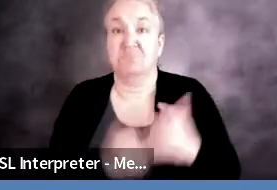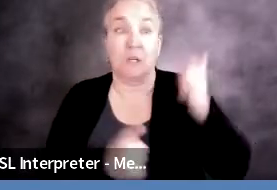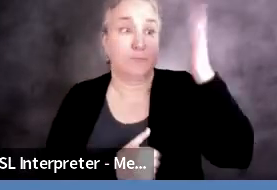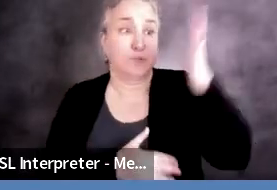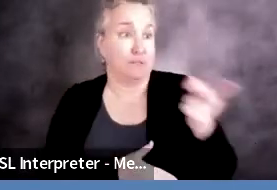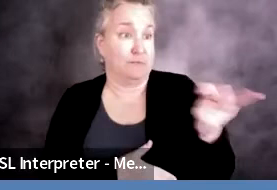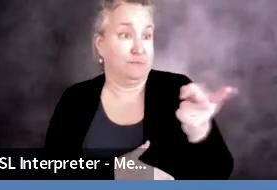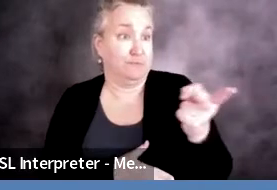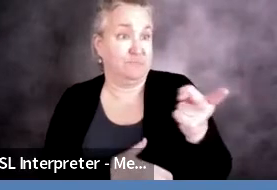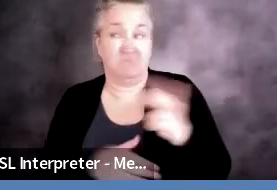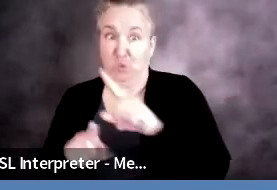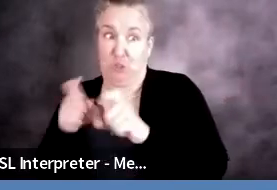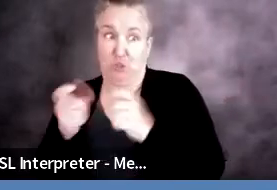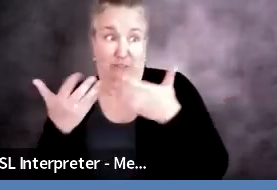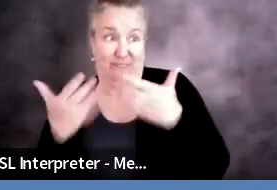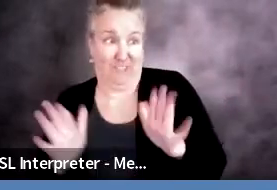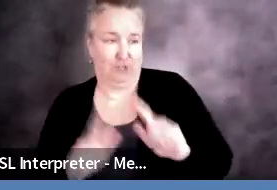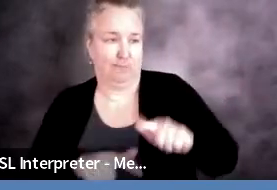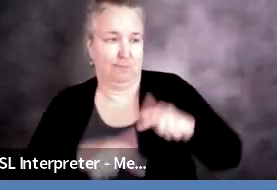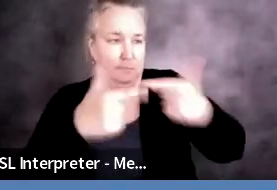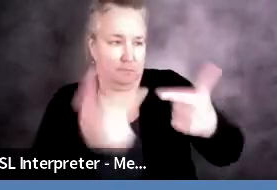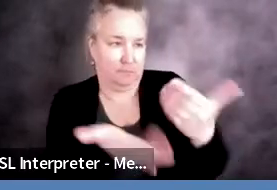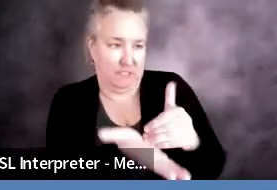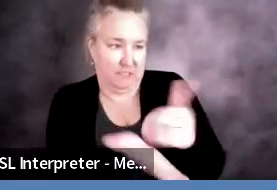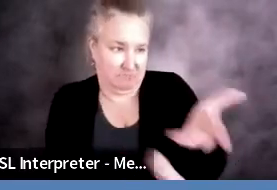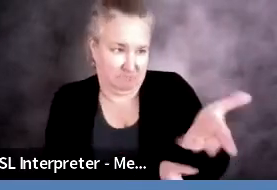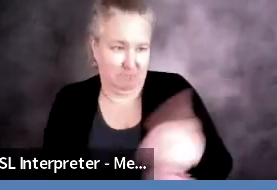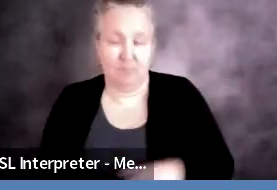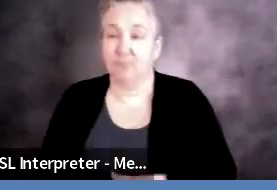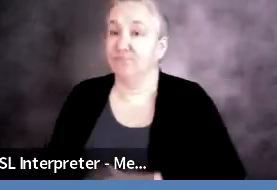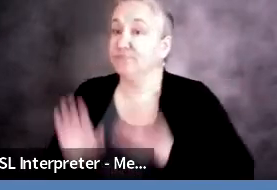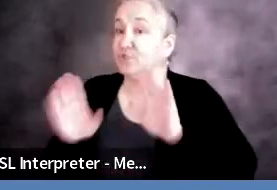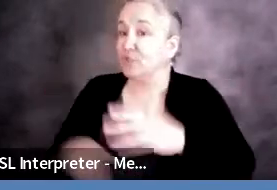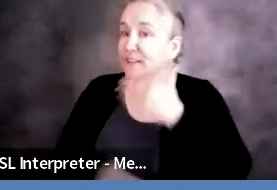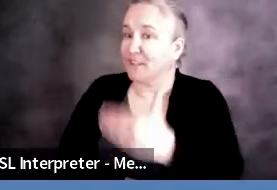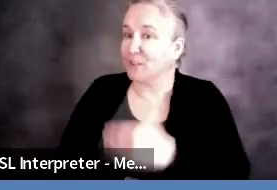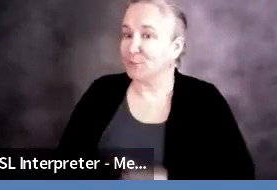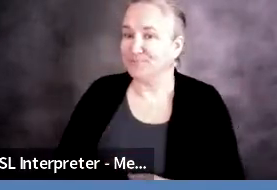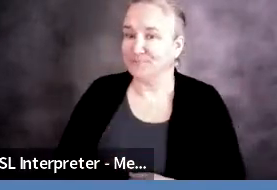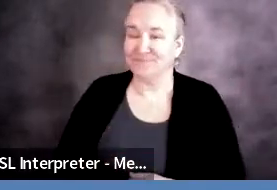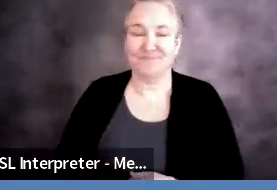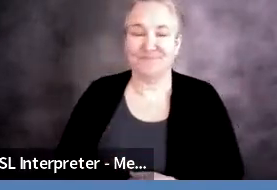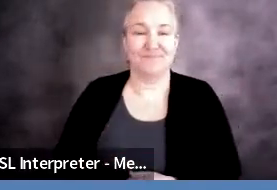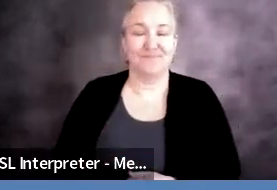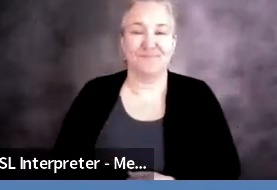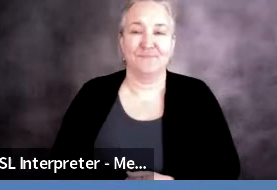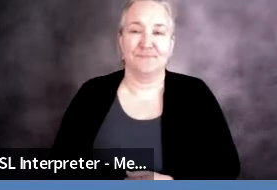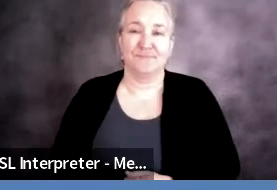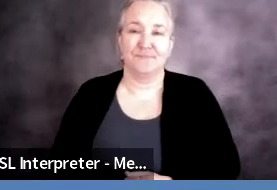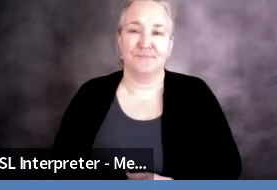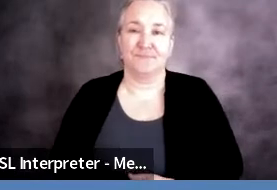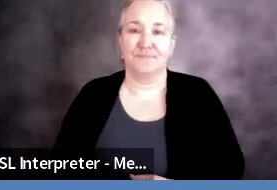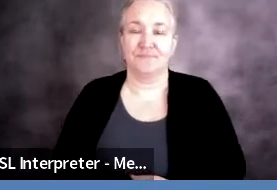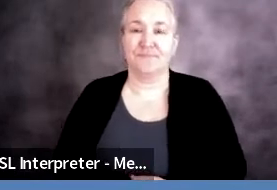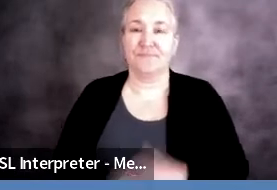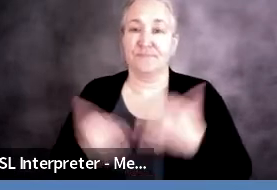all the questions that are relevant to the content you just went over. Great, thank you, Becca. I'm going to pass it over to